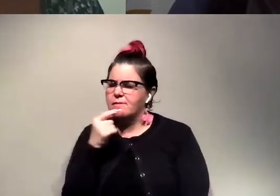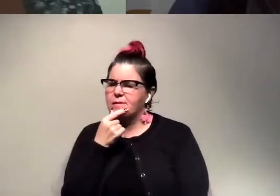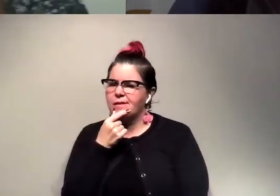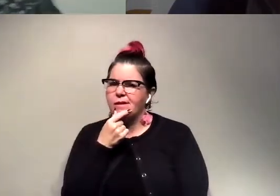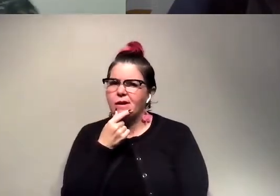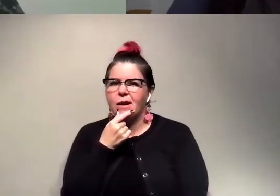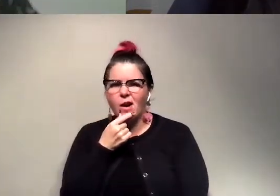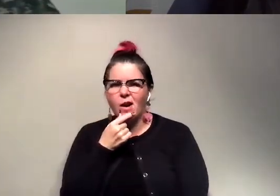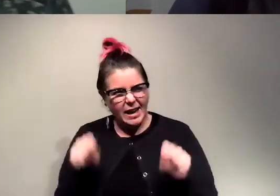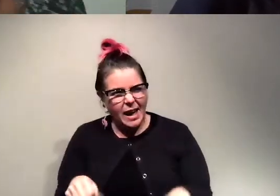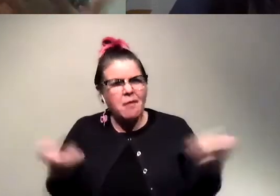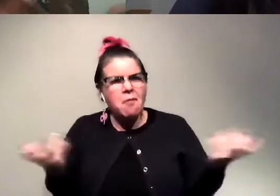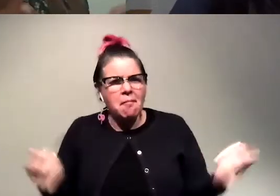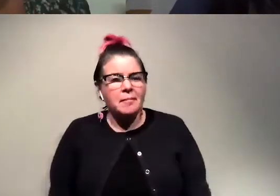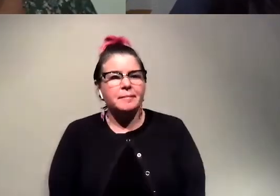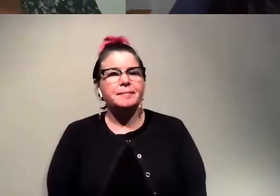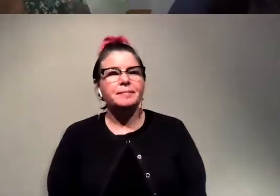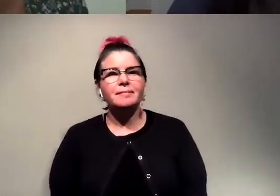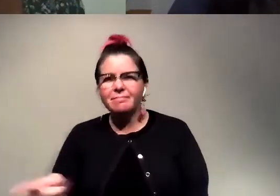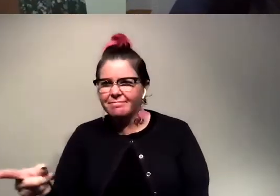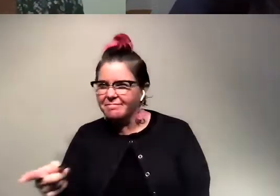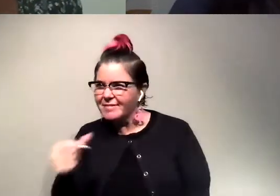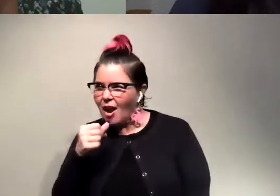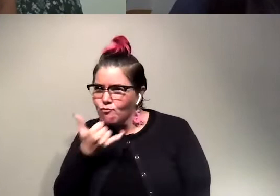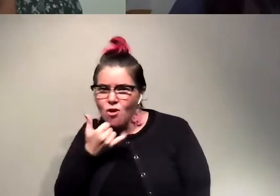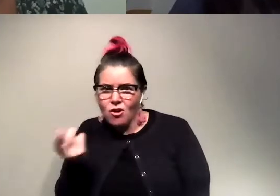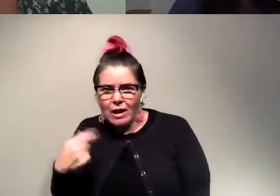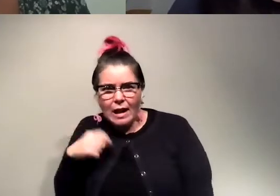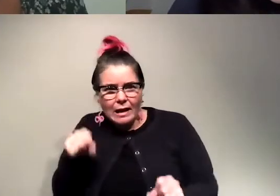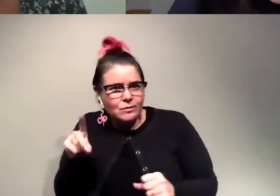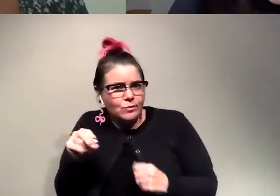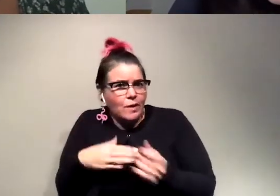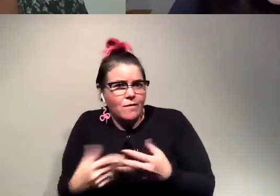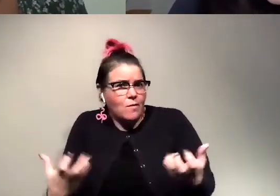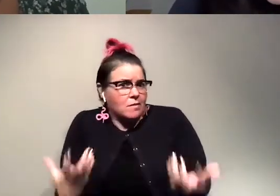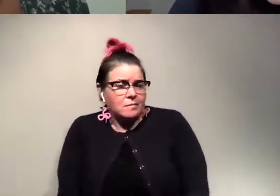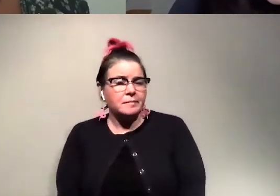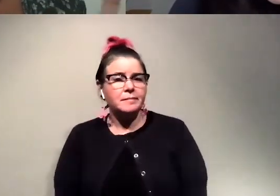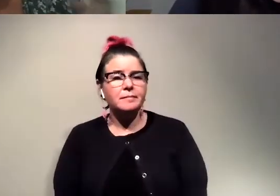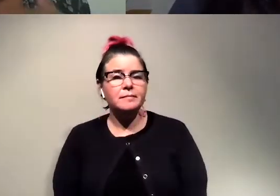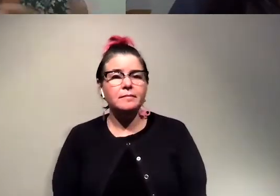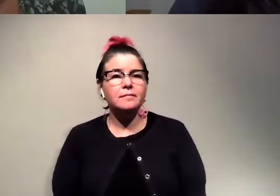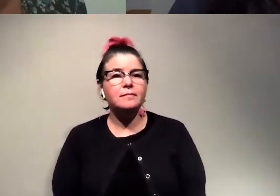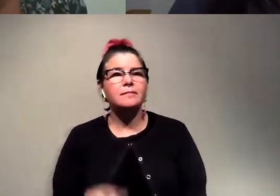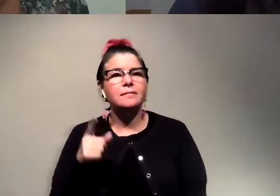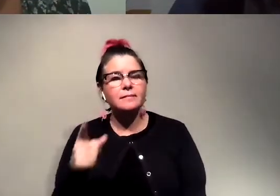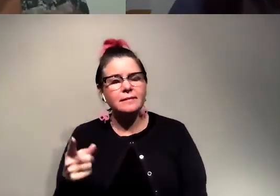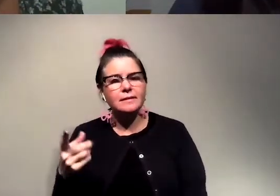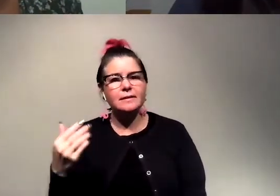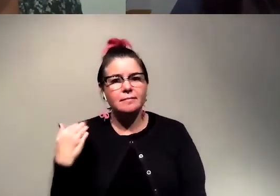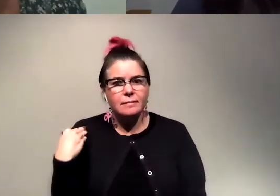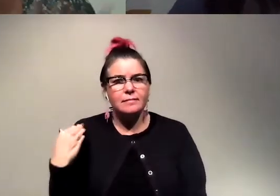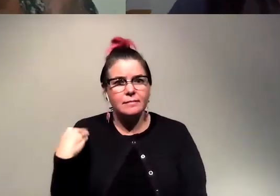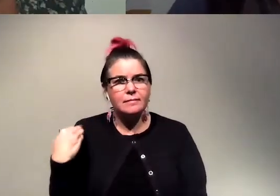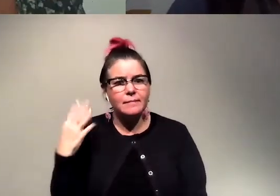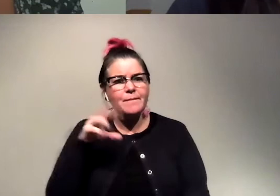I can. He's not wrong. I can do whatever I want. And he had been asking me to go do the Anole research for a